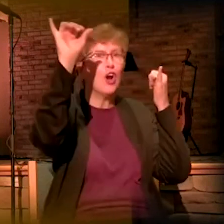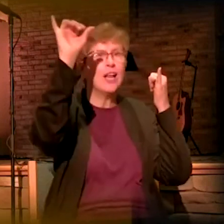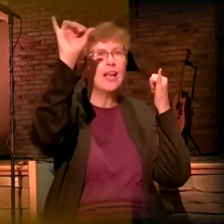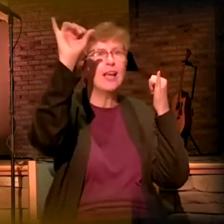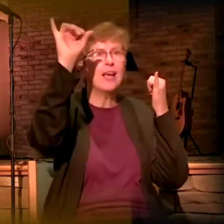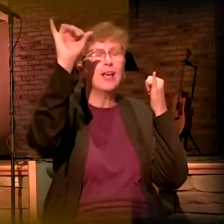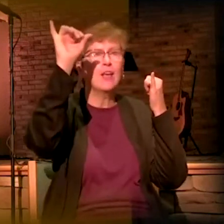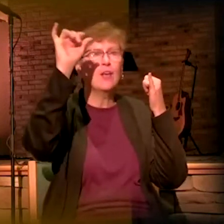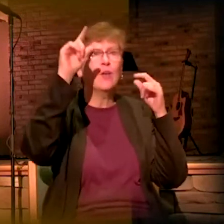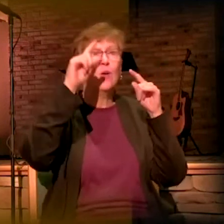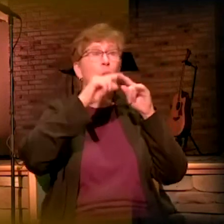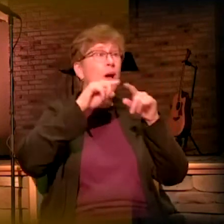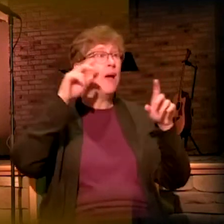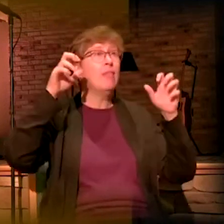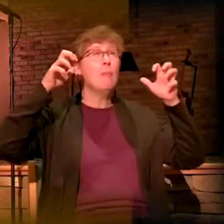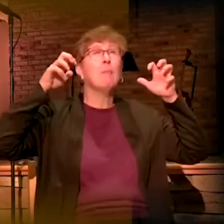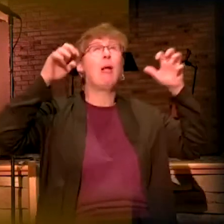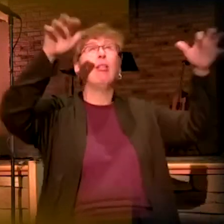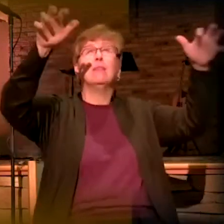when the multitudes from every